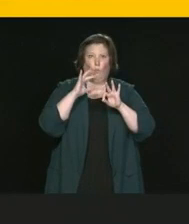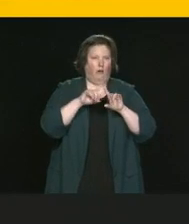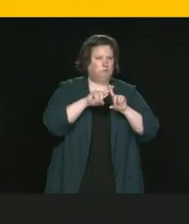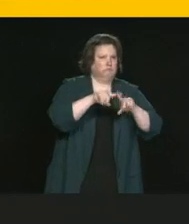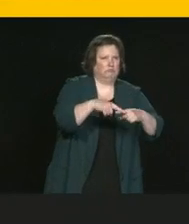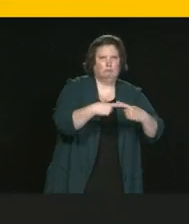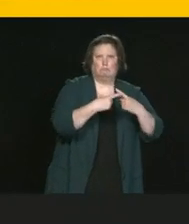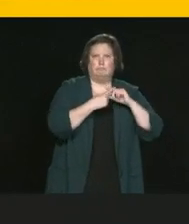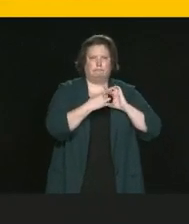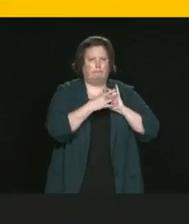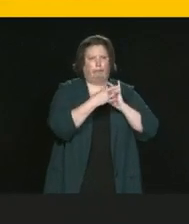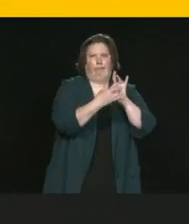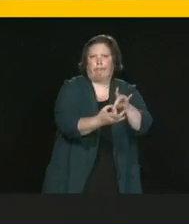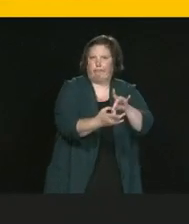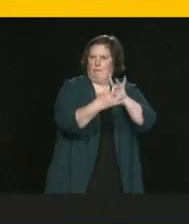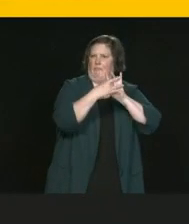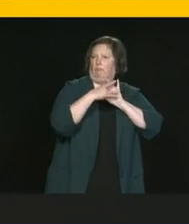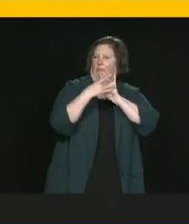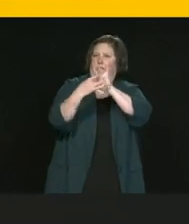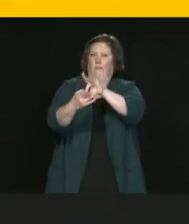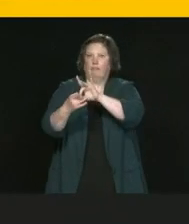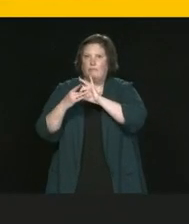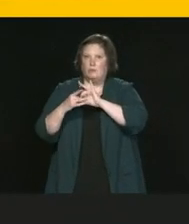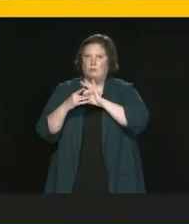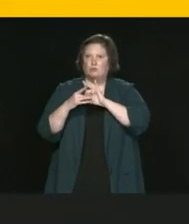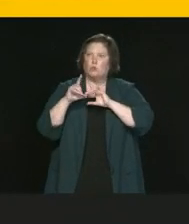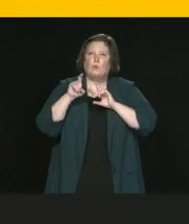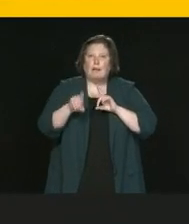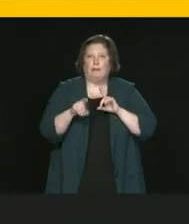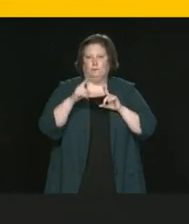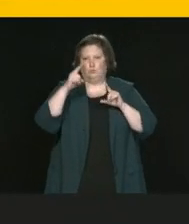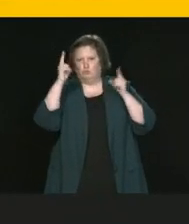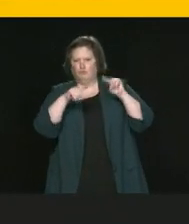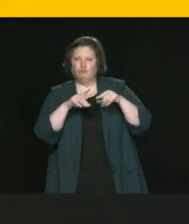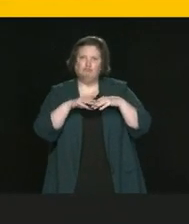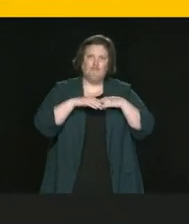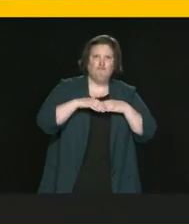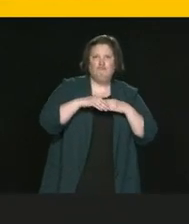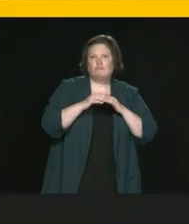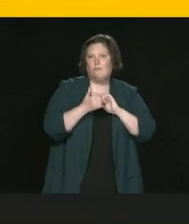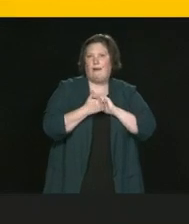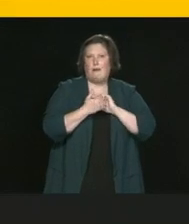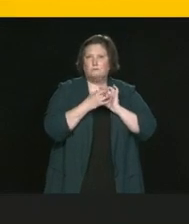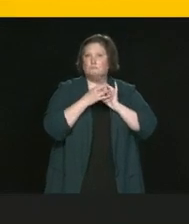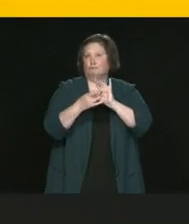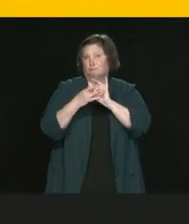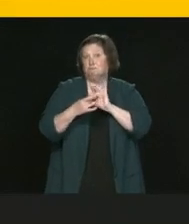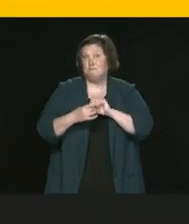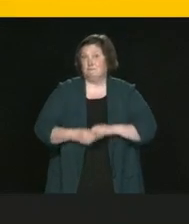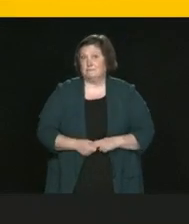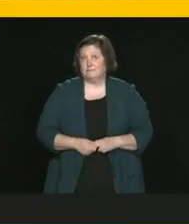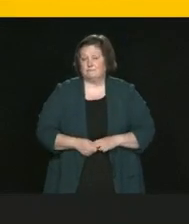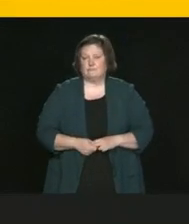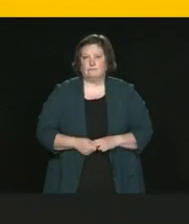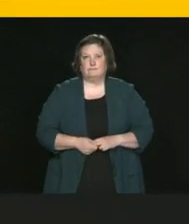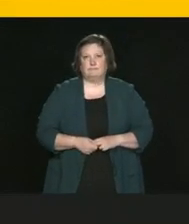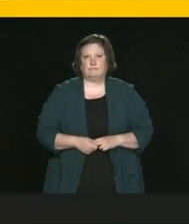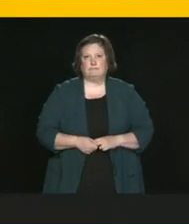show resilience and creativity in the way we work together. As we redefine